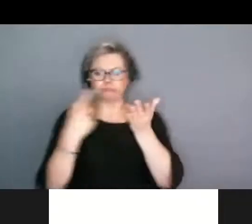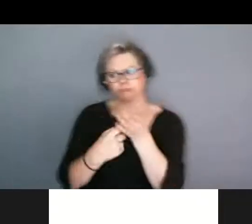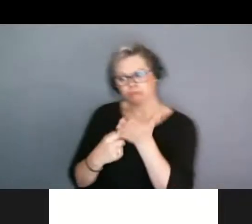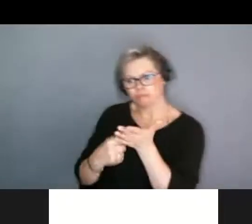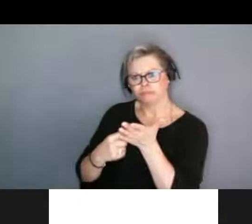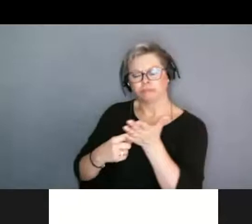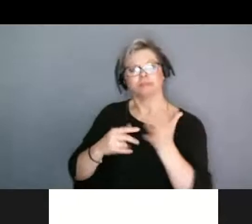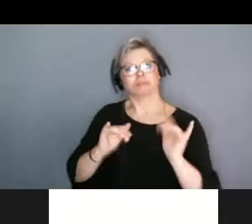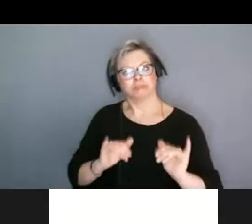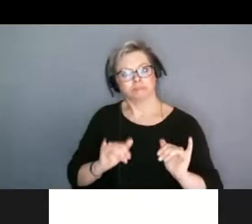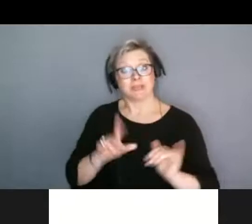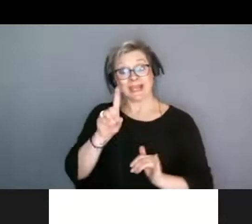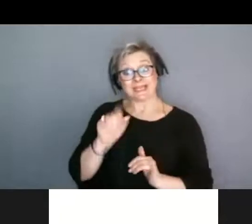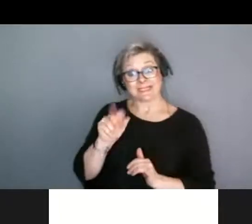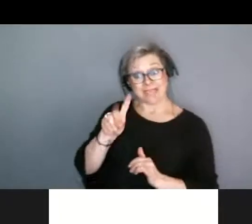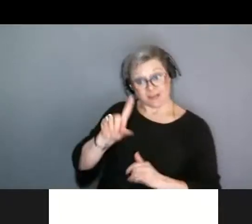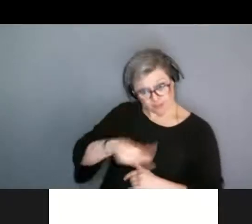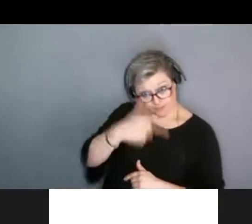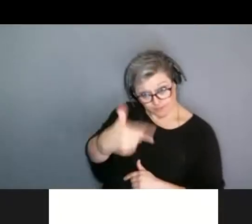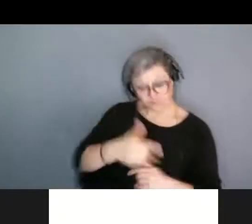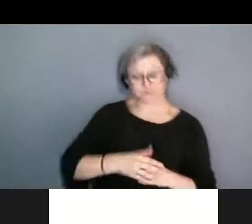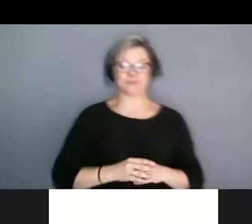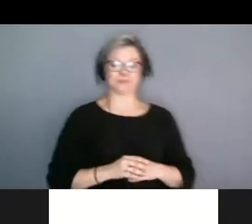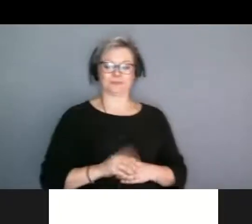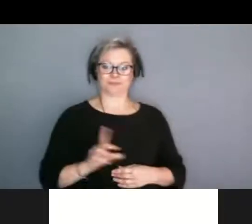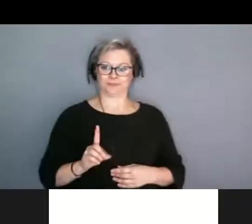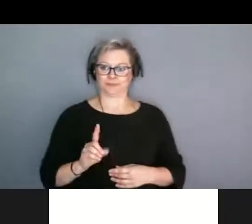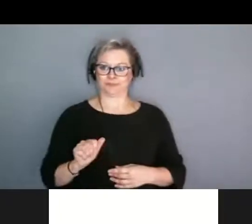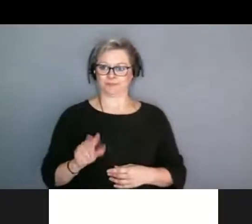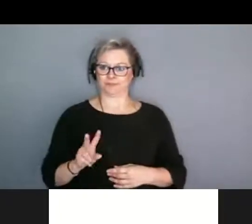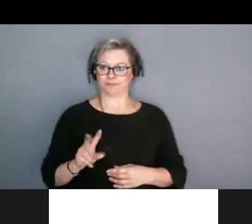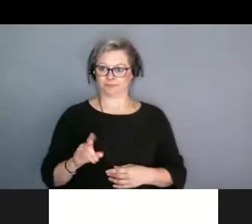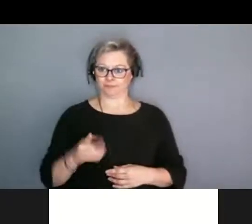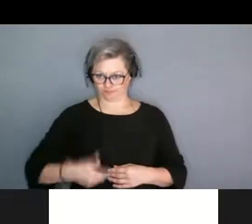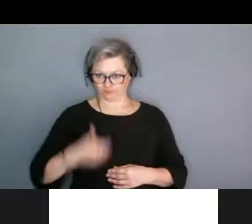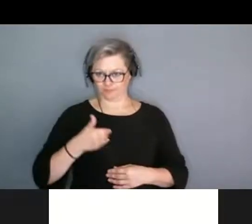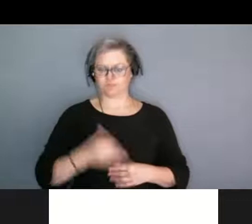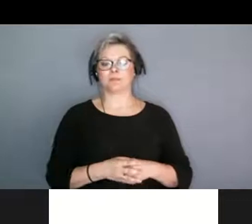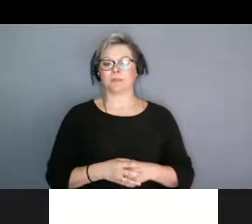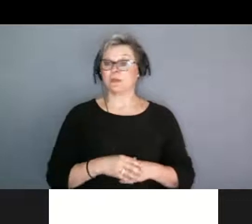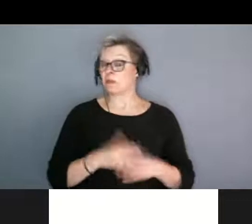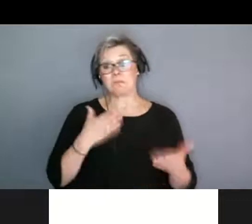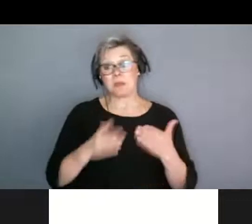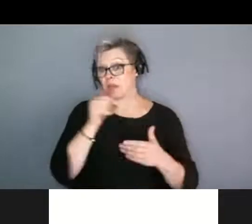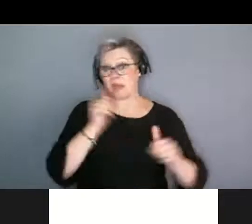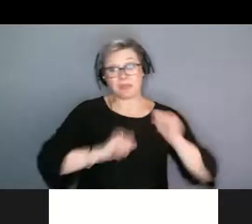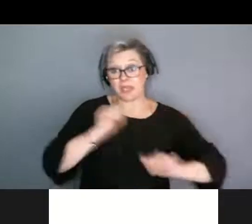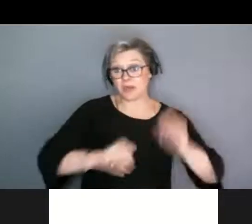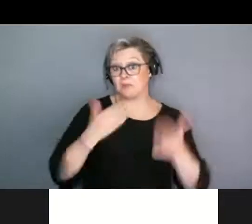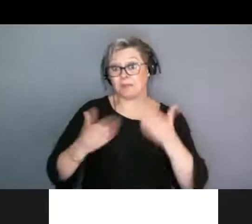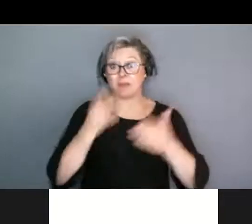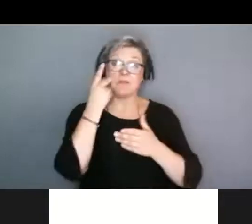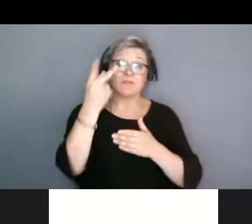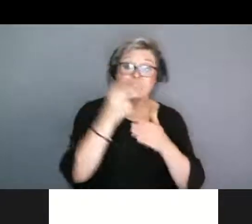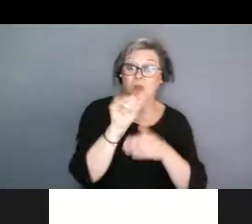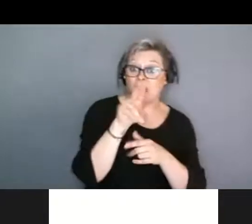David. Sure, and it's not just theater. It could be visual art, it could be poetry, it